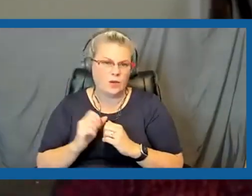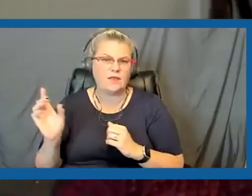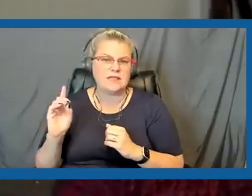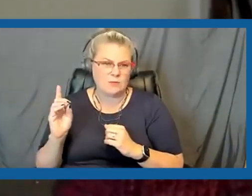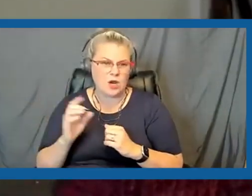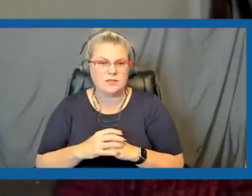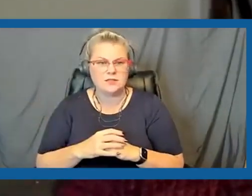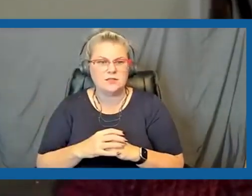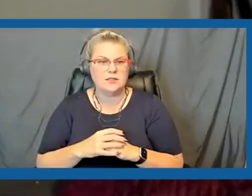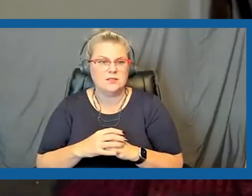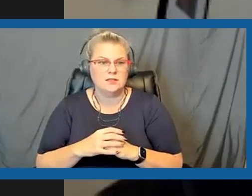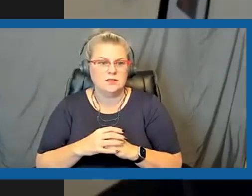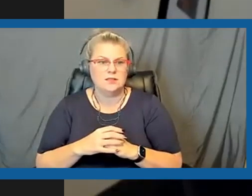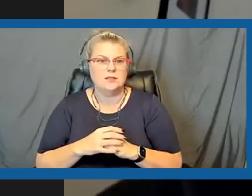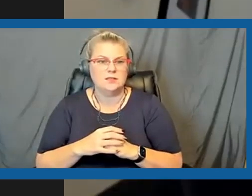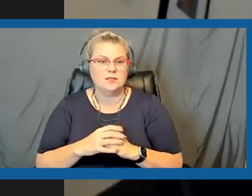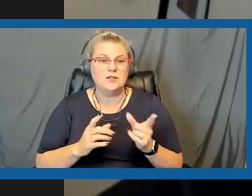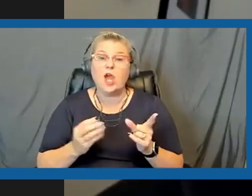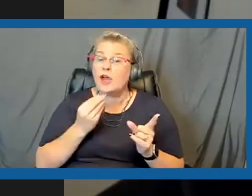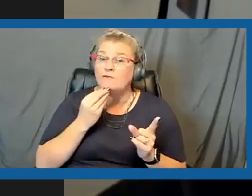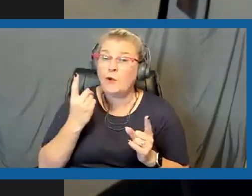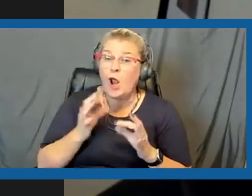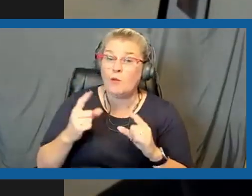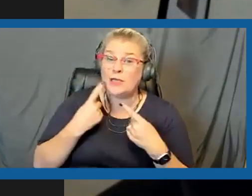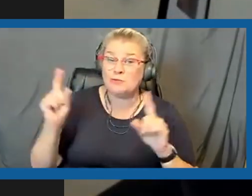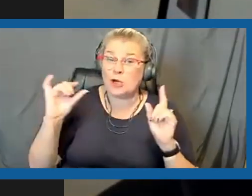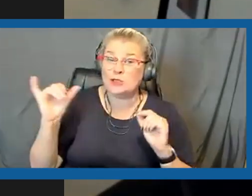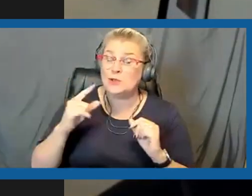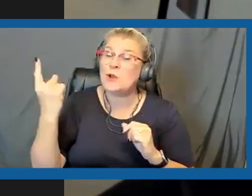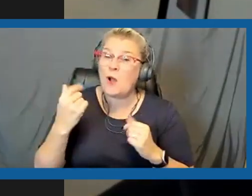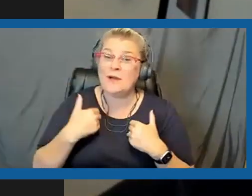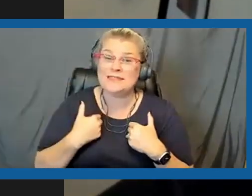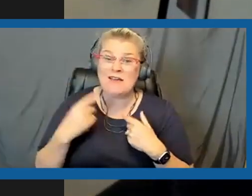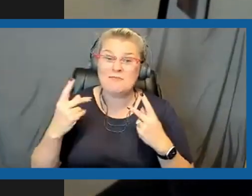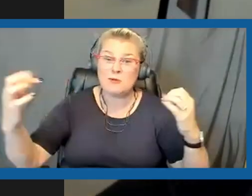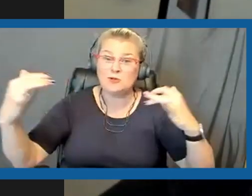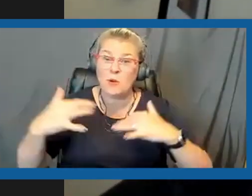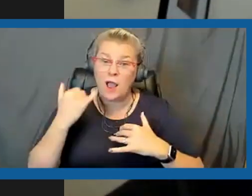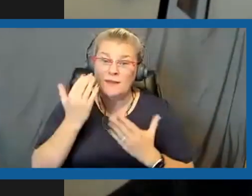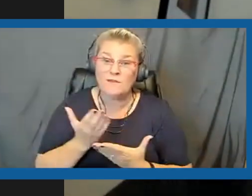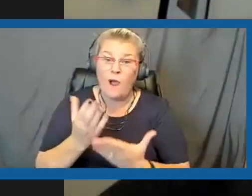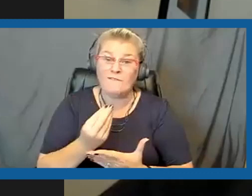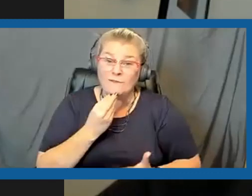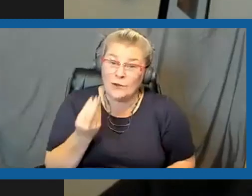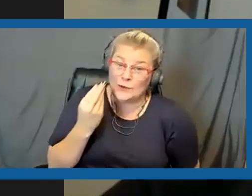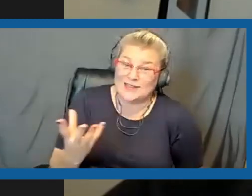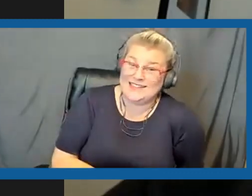Democrats. Food always works too. You can get people to come to you if you offer food.